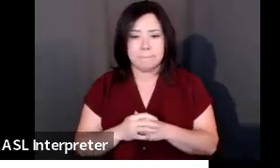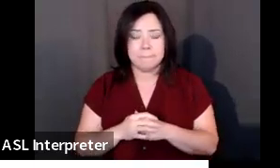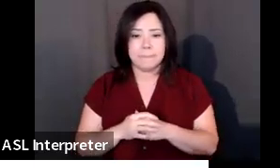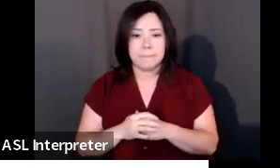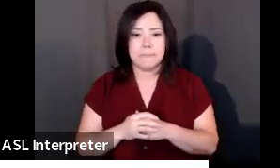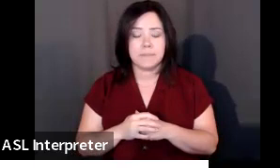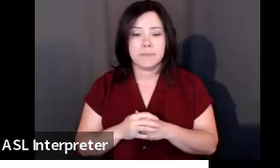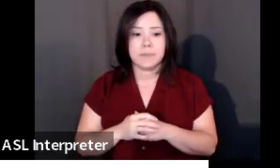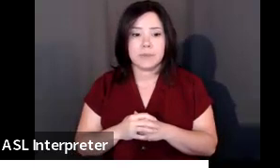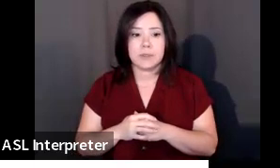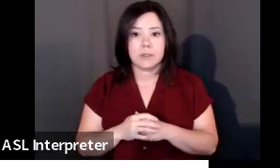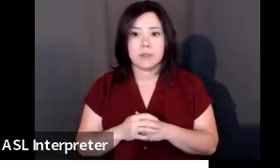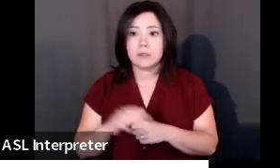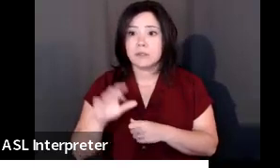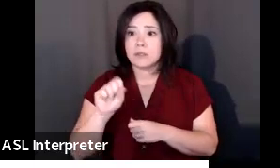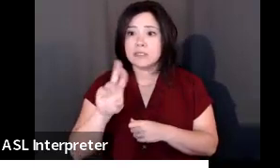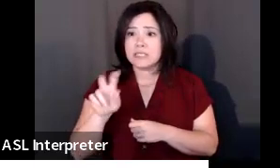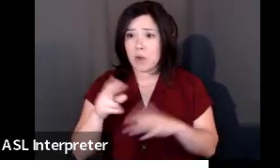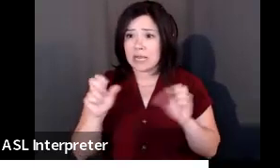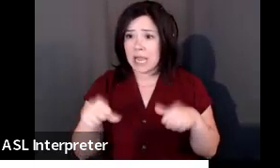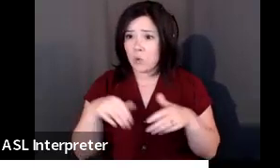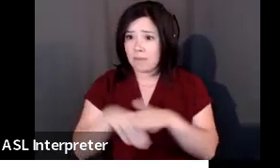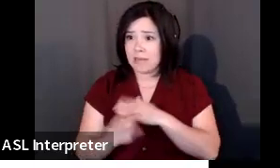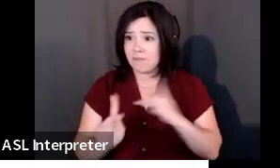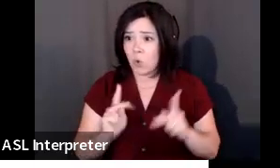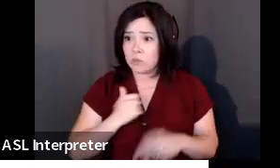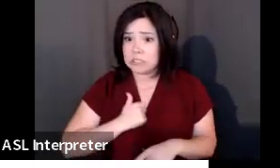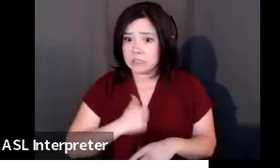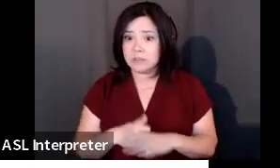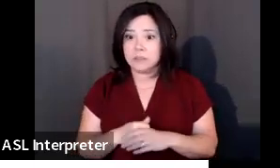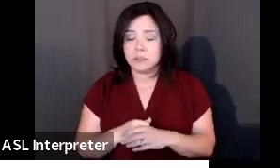And Sarah, if you could admit folks, that would be great.